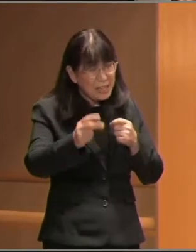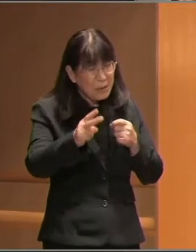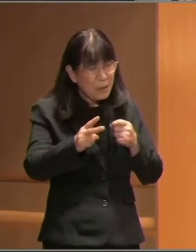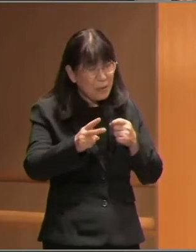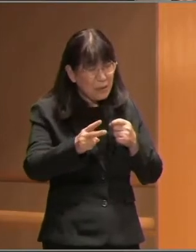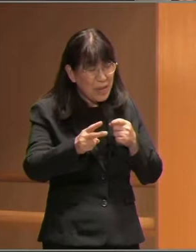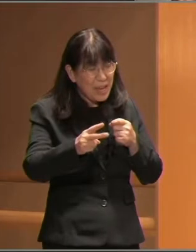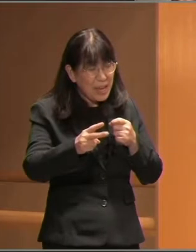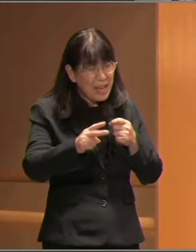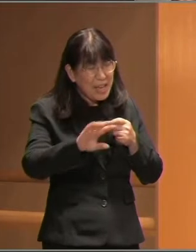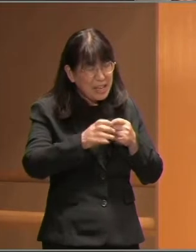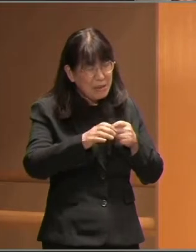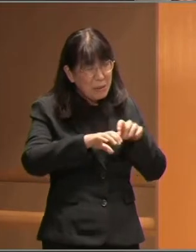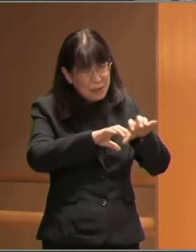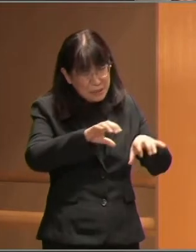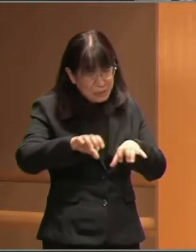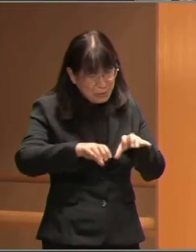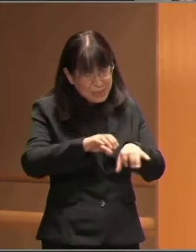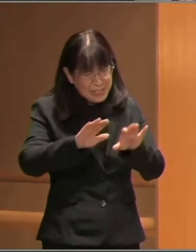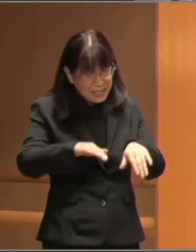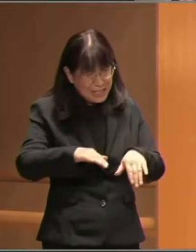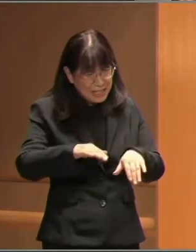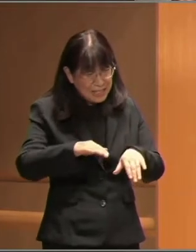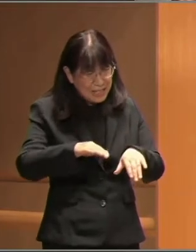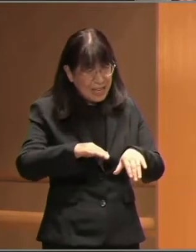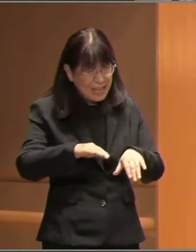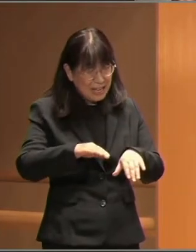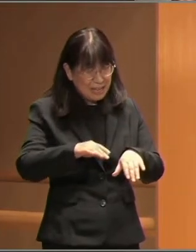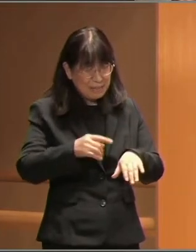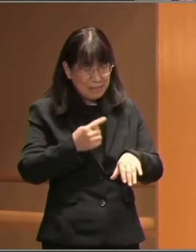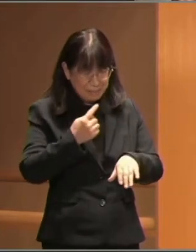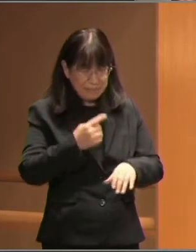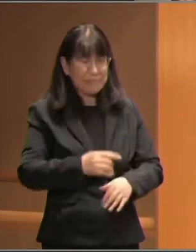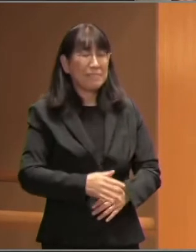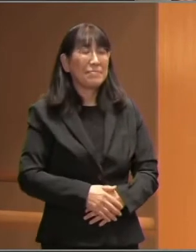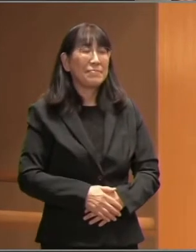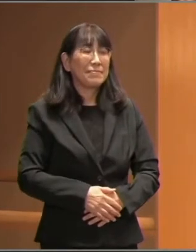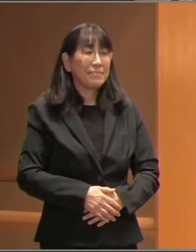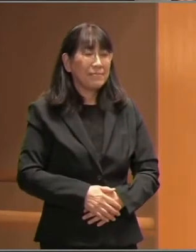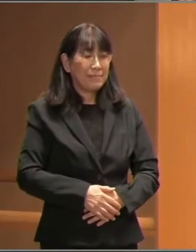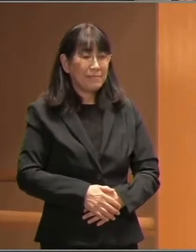long, but actually not very long, and I was very busy.